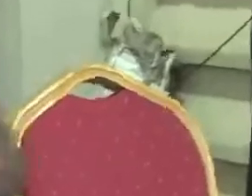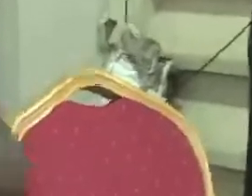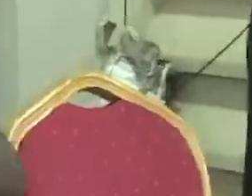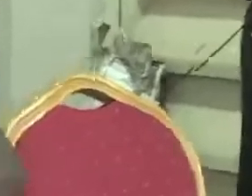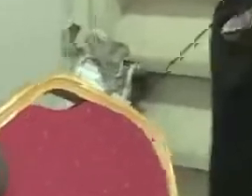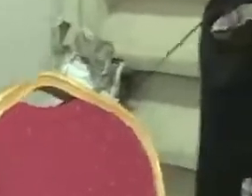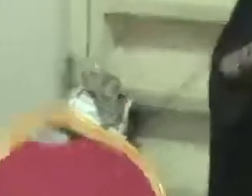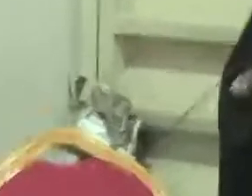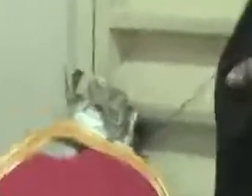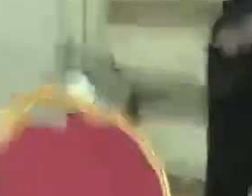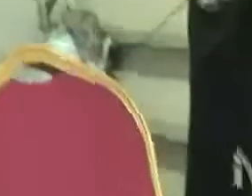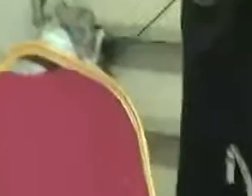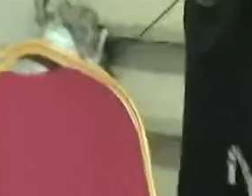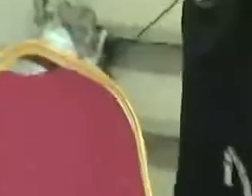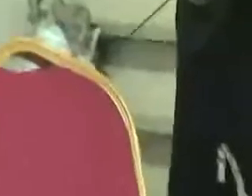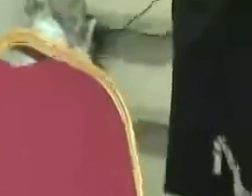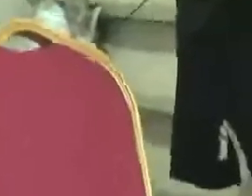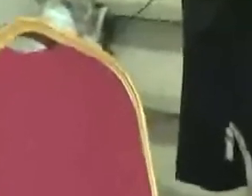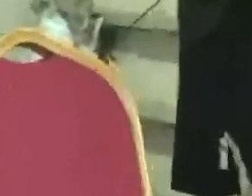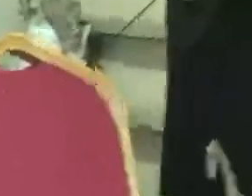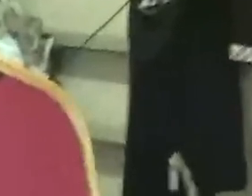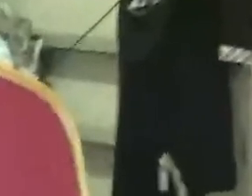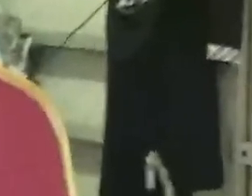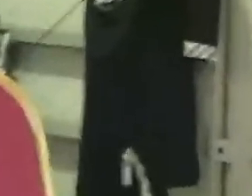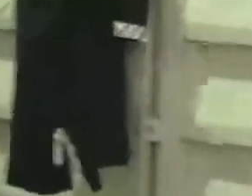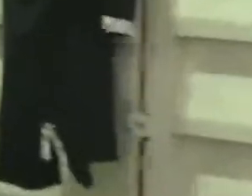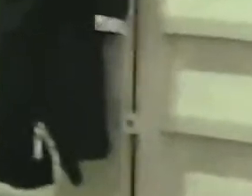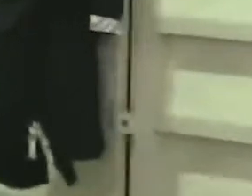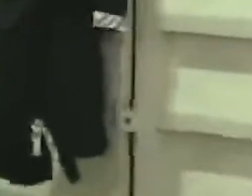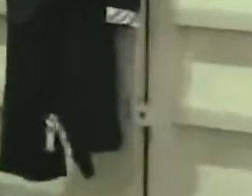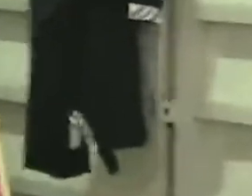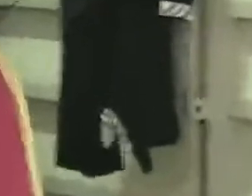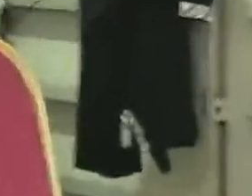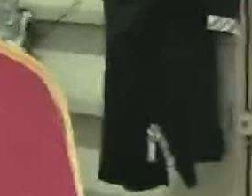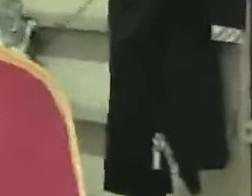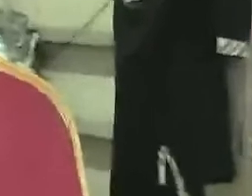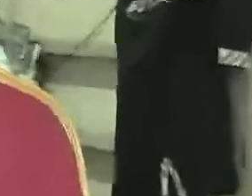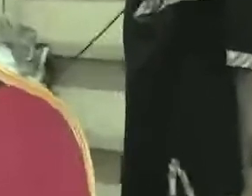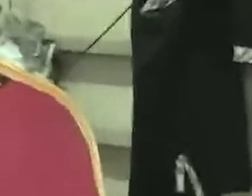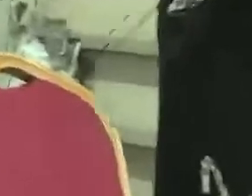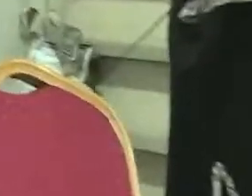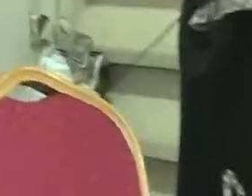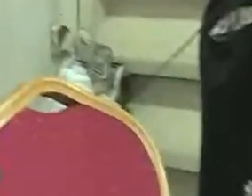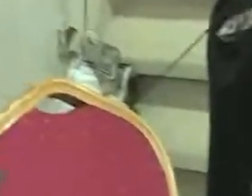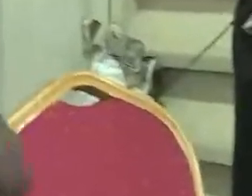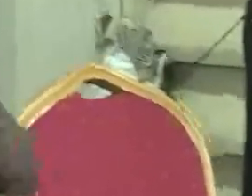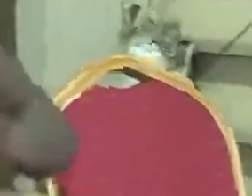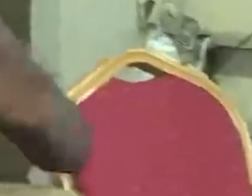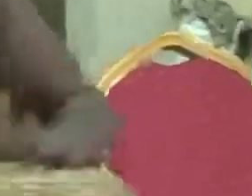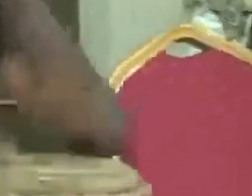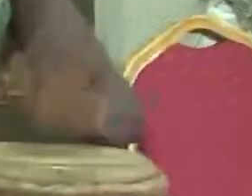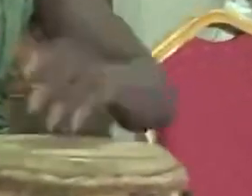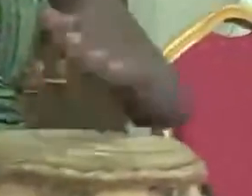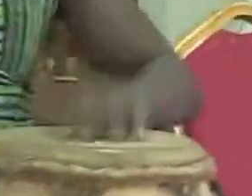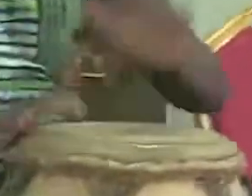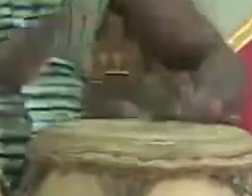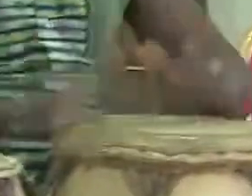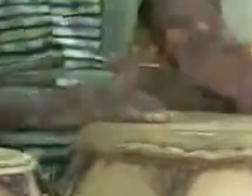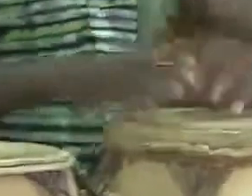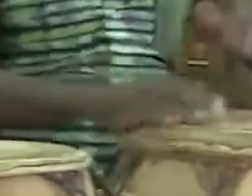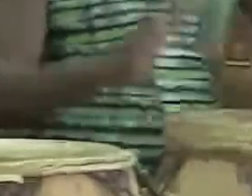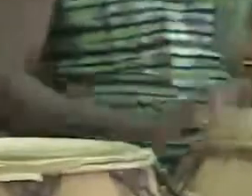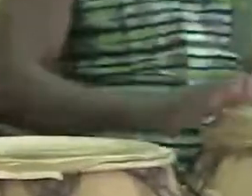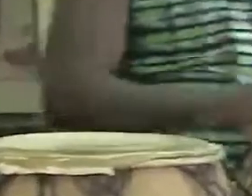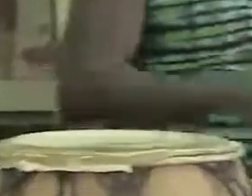Aye, aye, uni penyo, suru ni pawati. Aye, aye, uni penye kra.